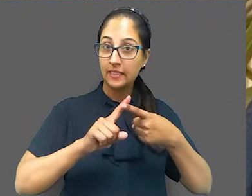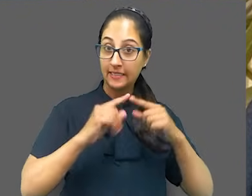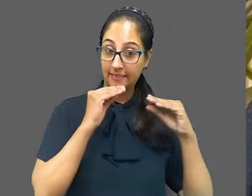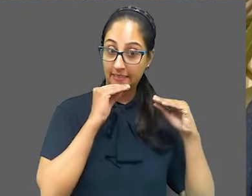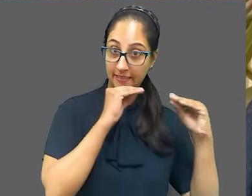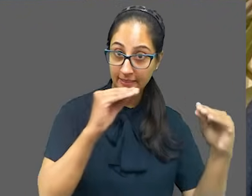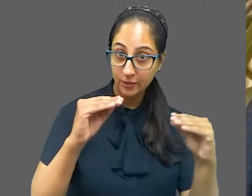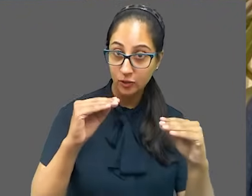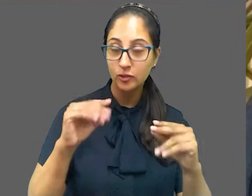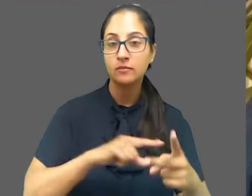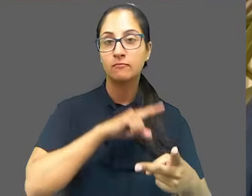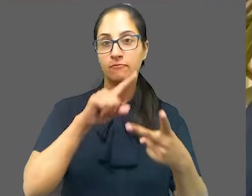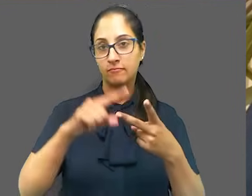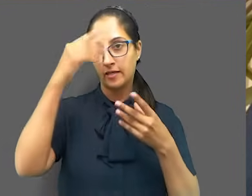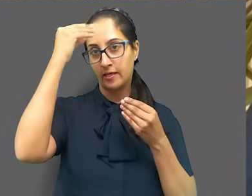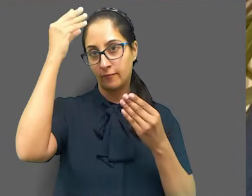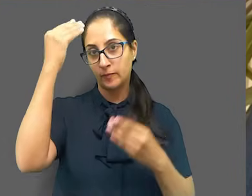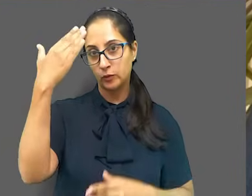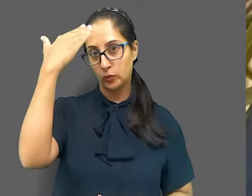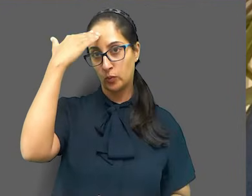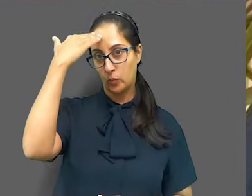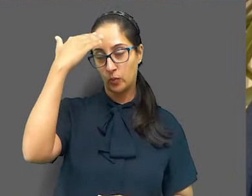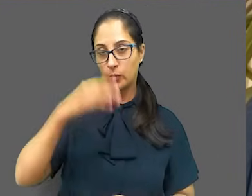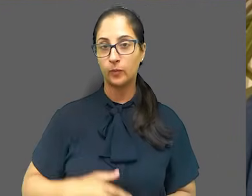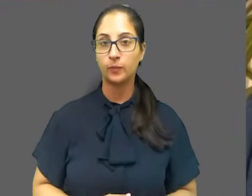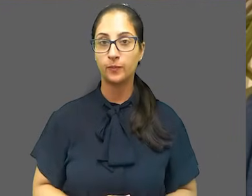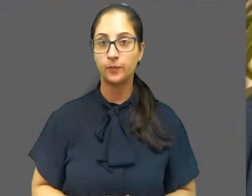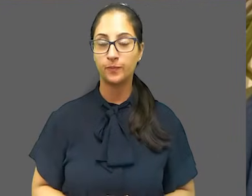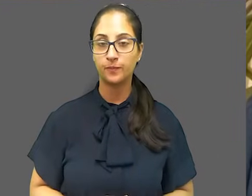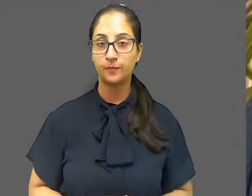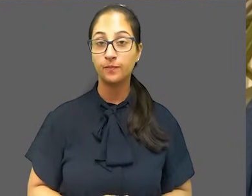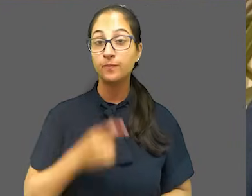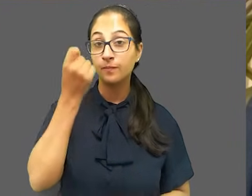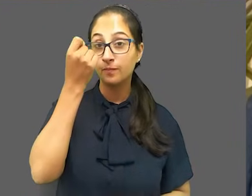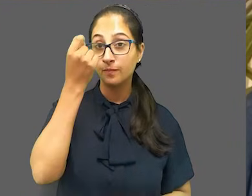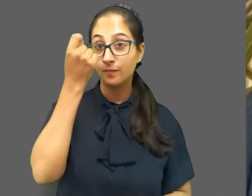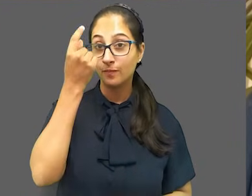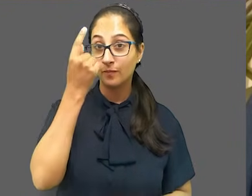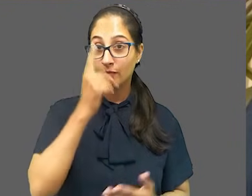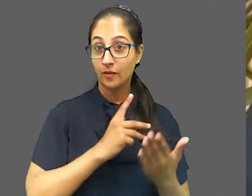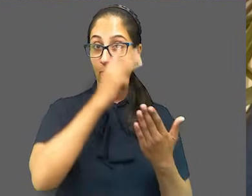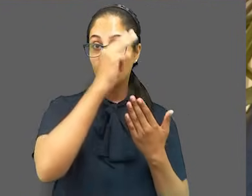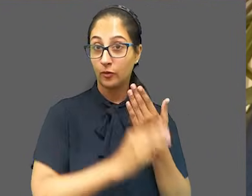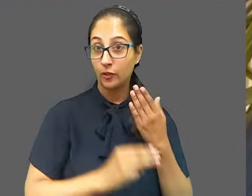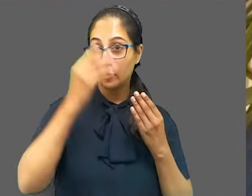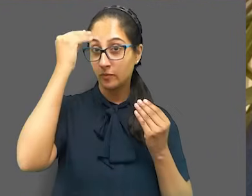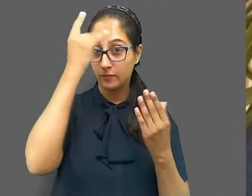content skills. It's a huge task